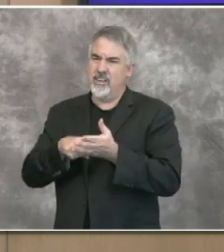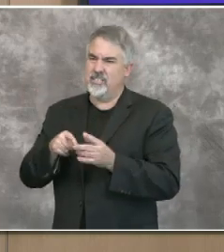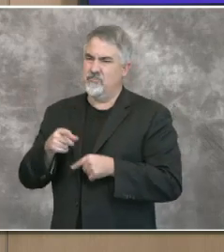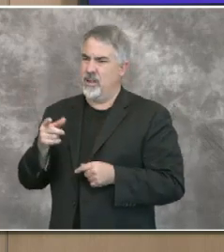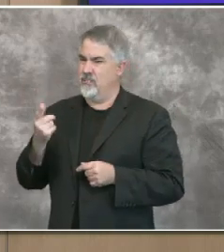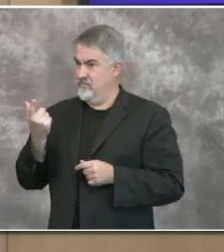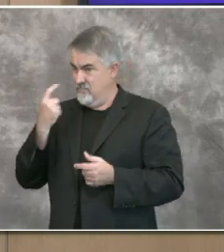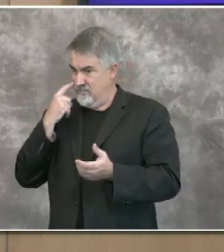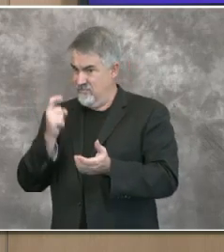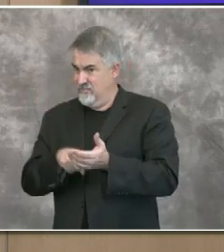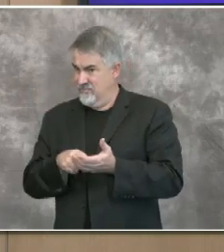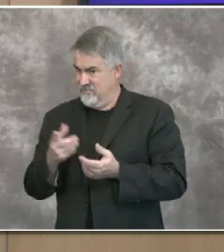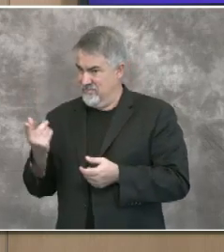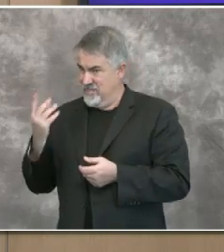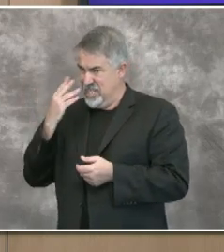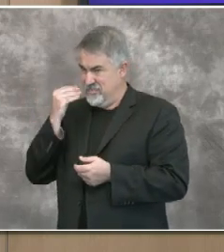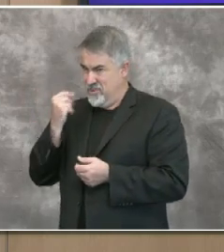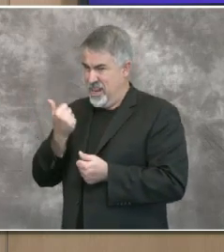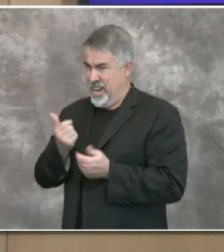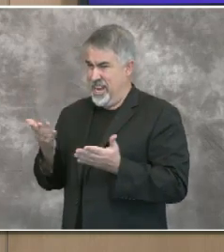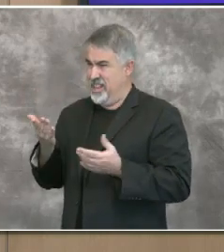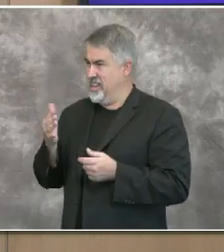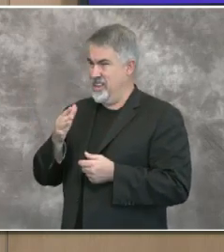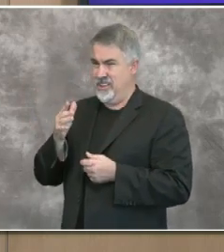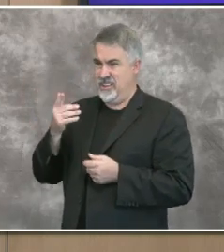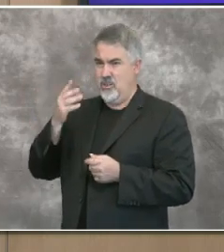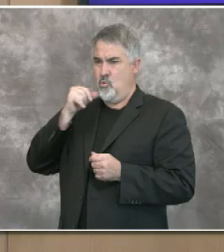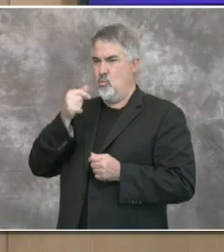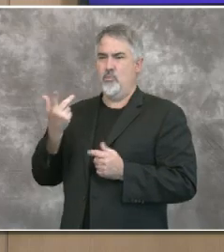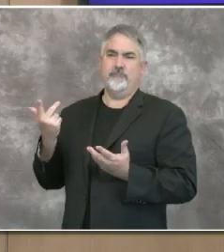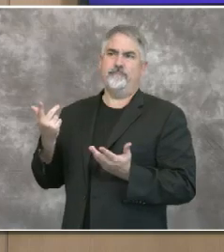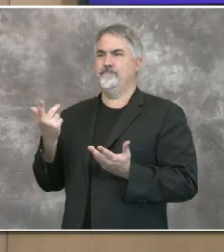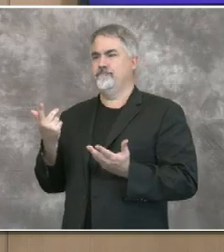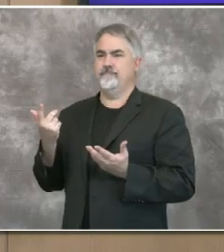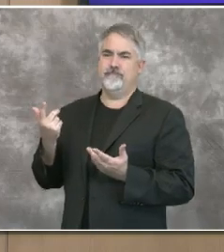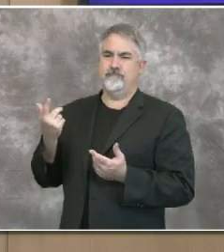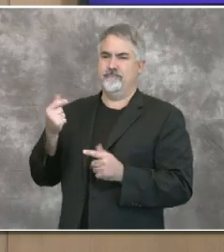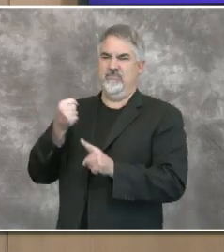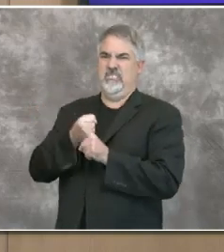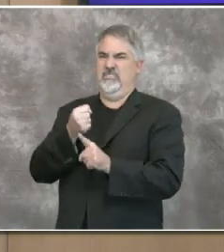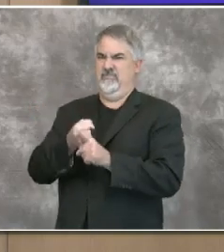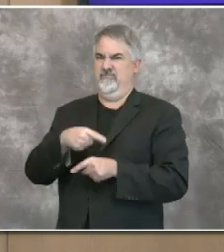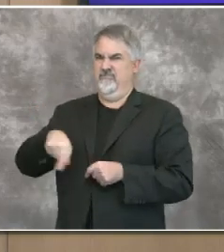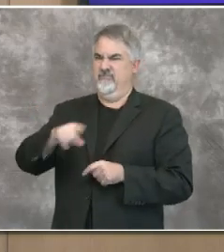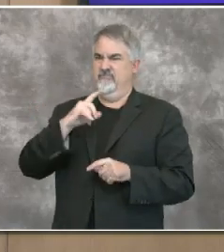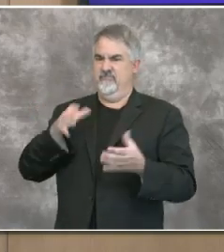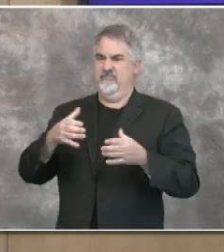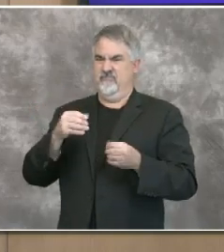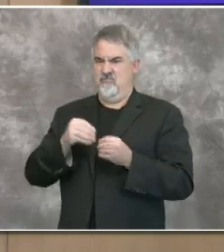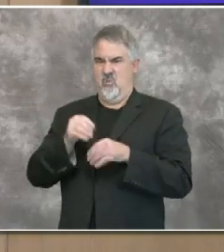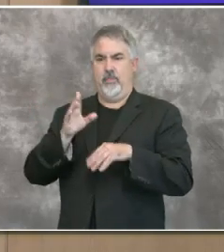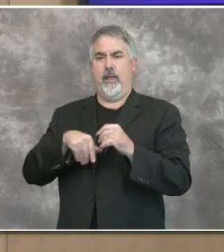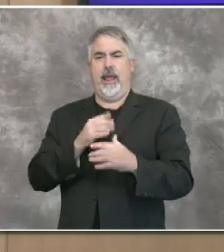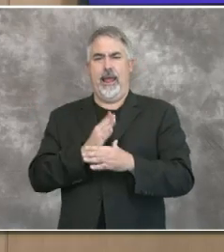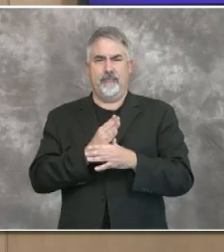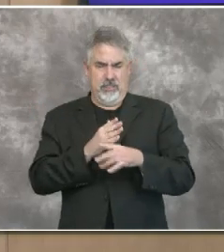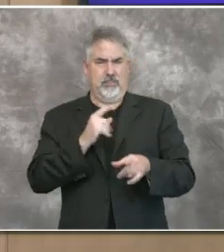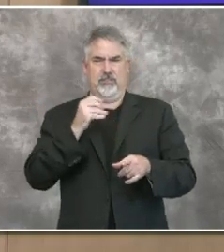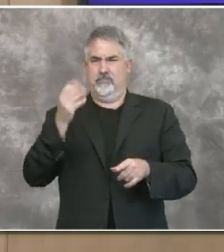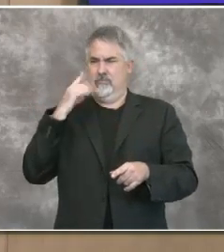any people who have infected a larger than average number of people? Dr. McDonald's going to answer that question.